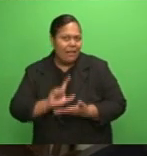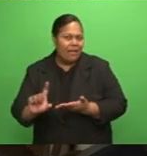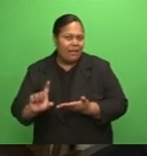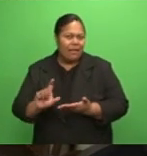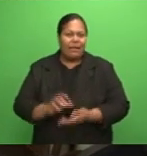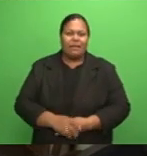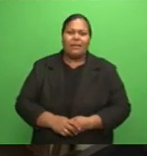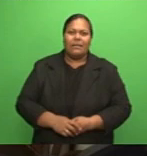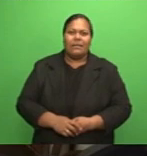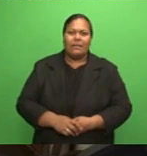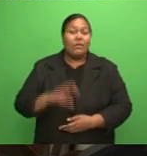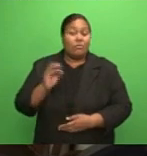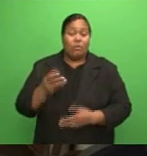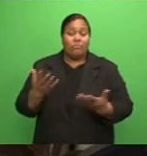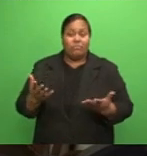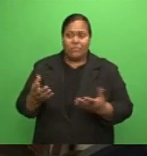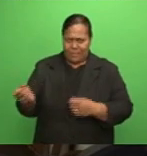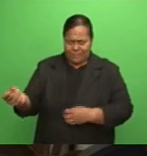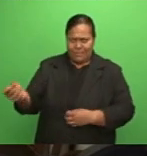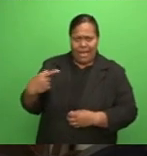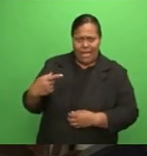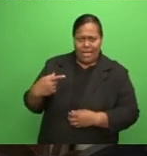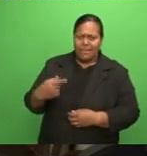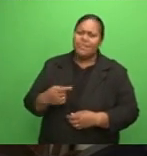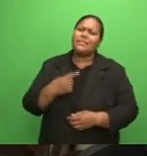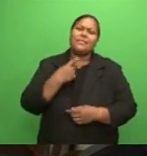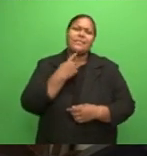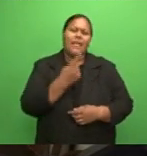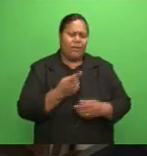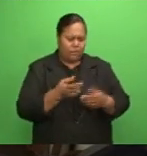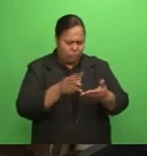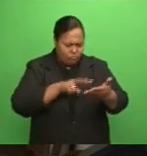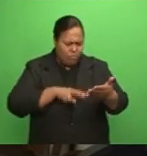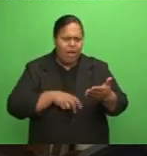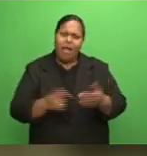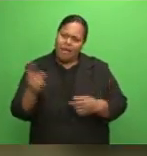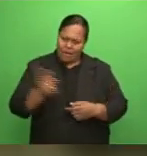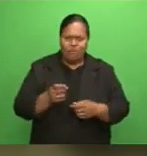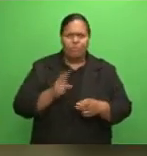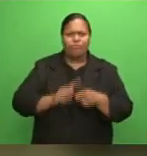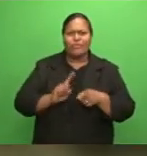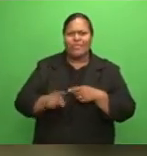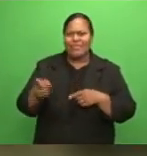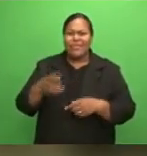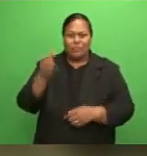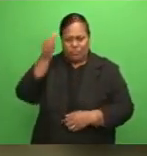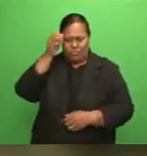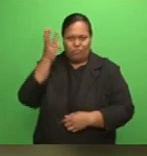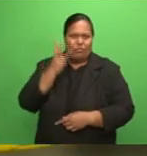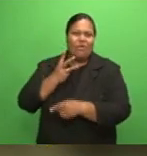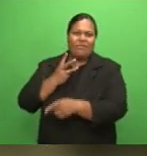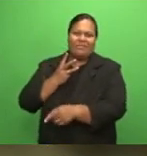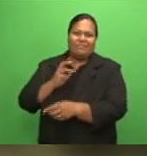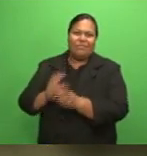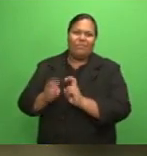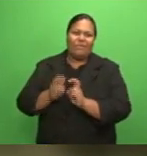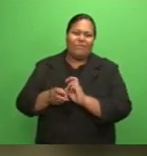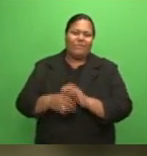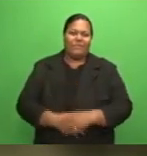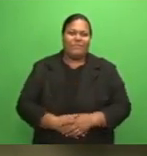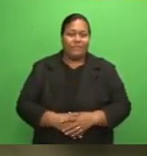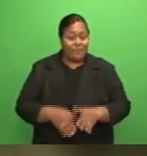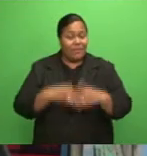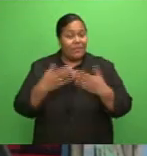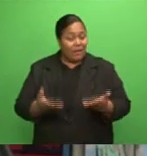she, within a second, she texts me, come quickly. Then I know, oh, Surita, in problem. FBC News understands a domestic